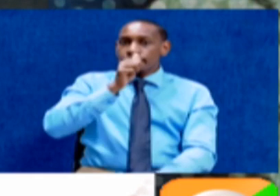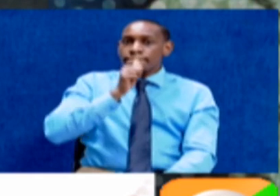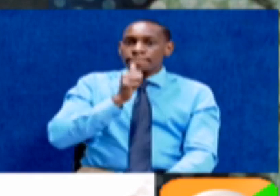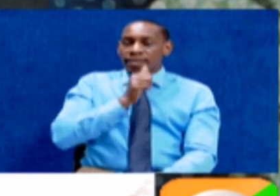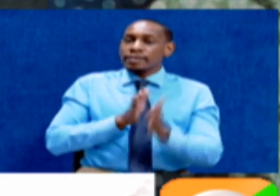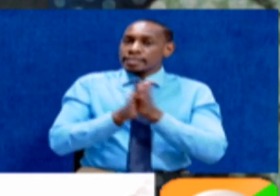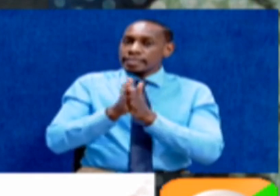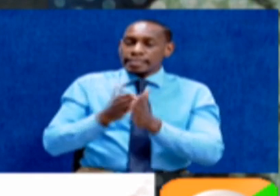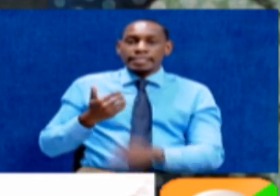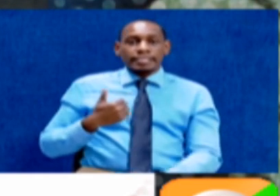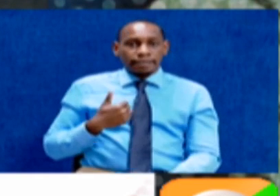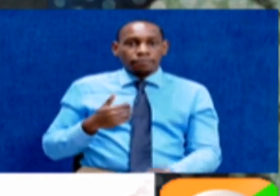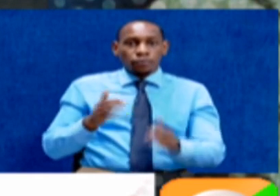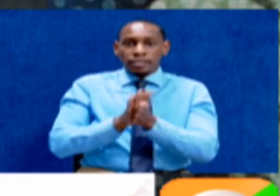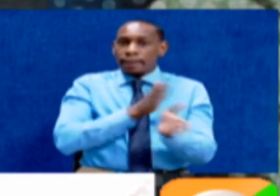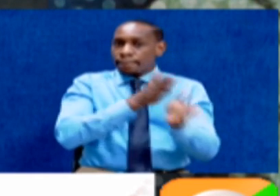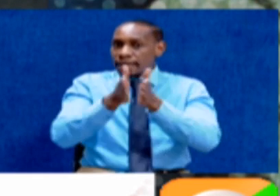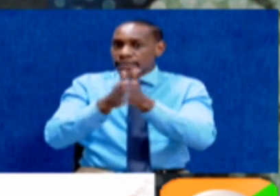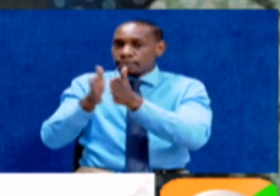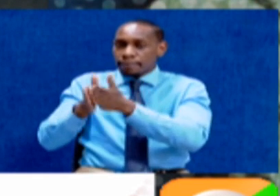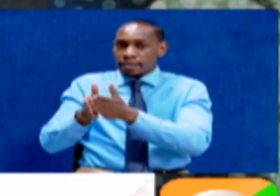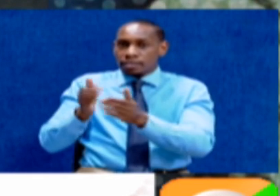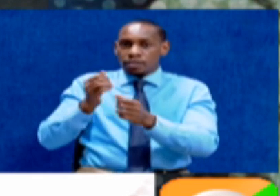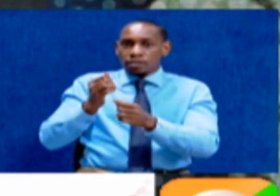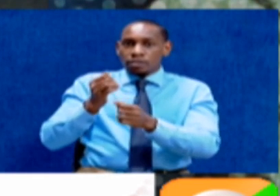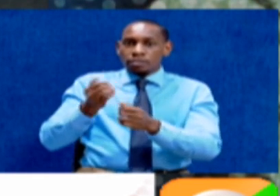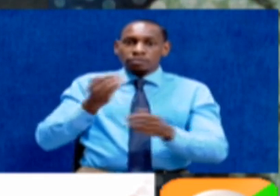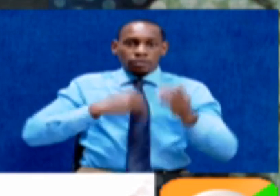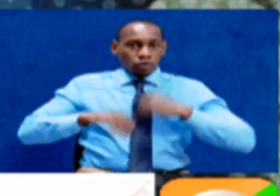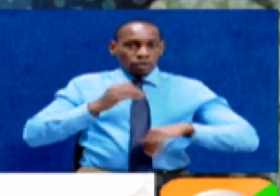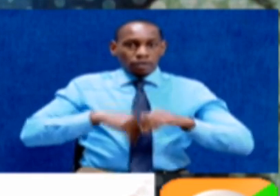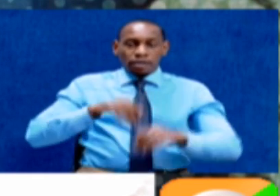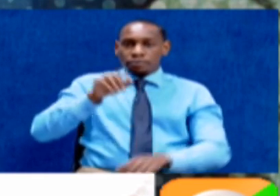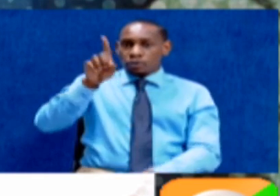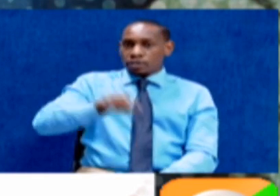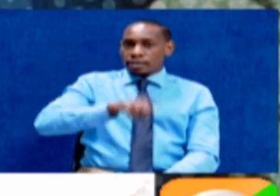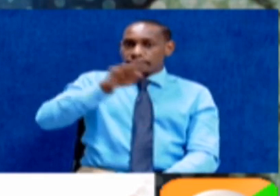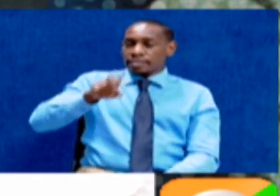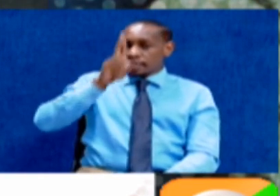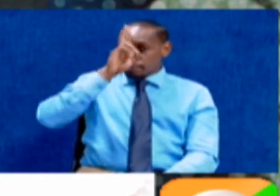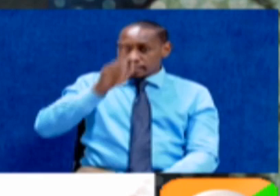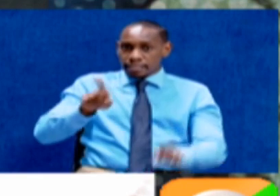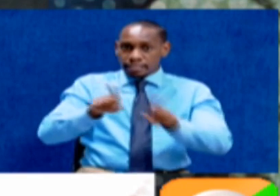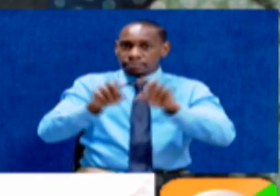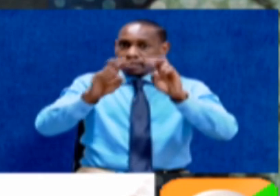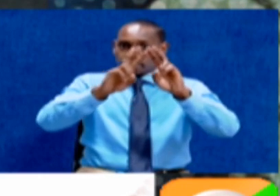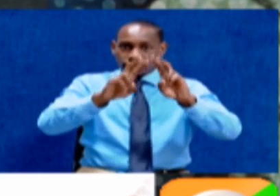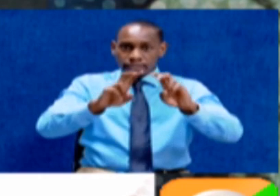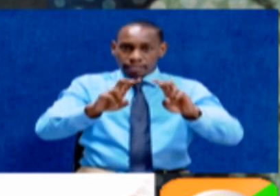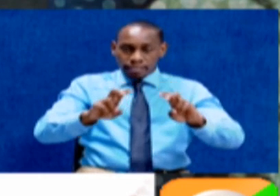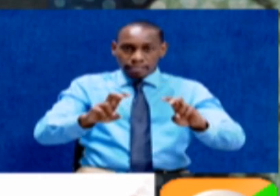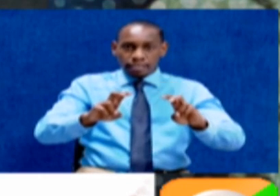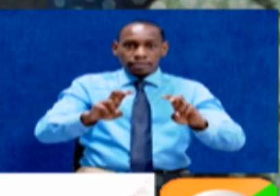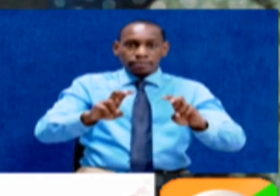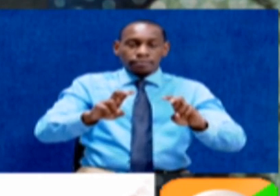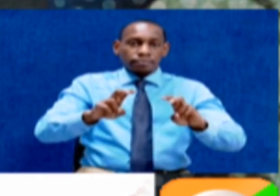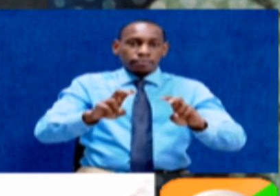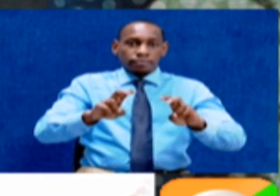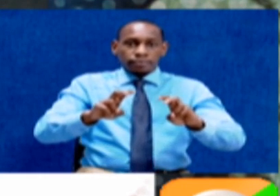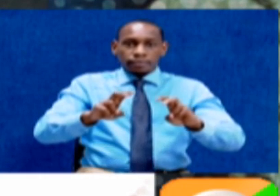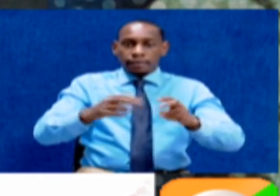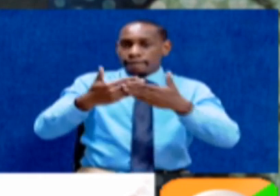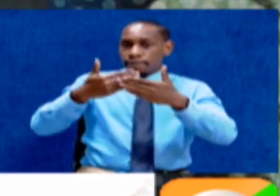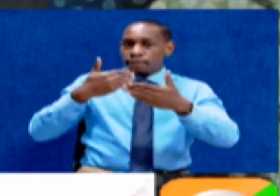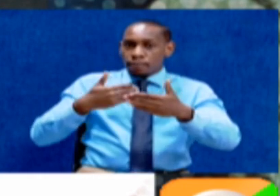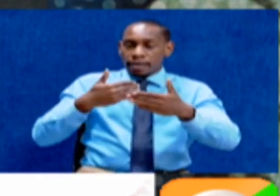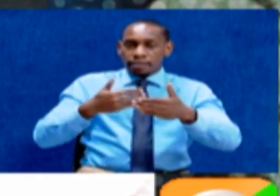private interest, and conspiracy to commit a corruption offense. Police are still looking for Ephraim Dhuku Ngumi,